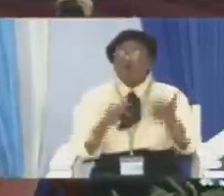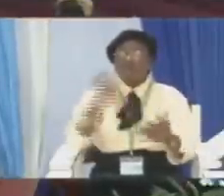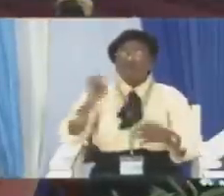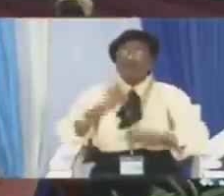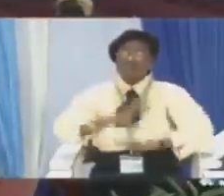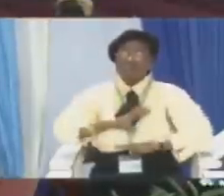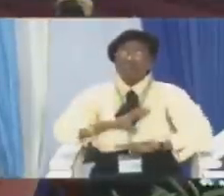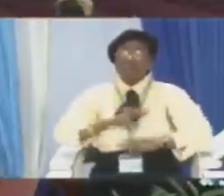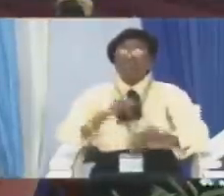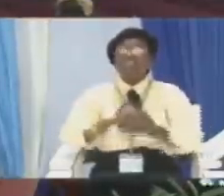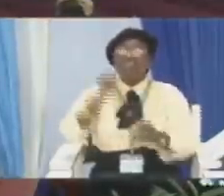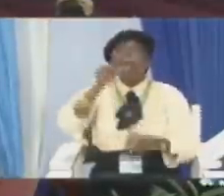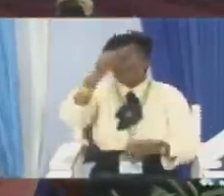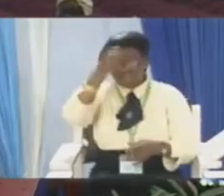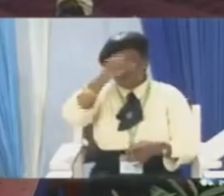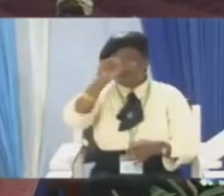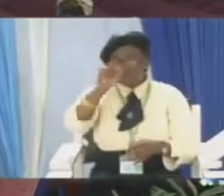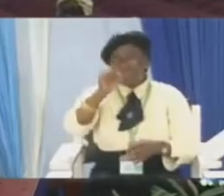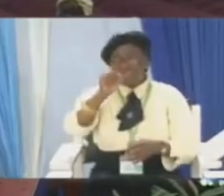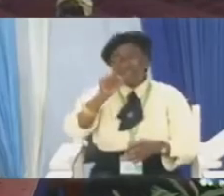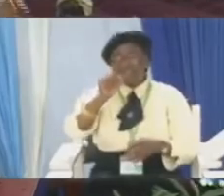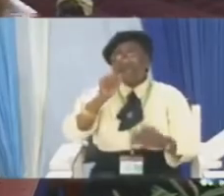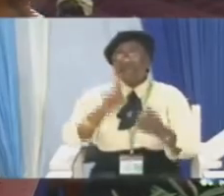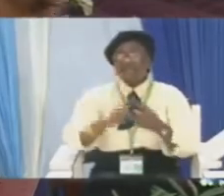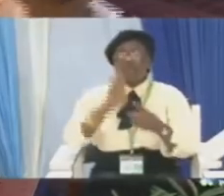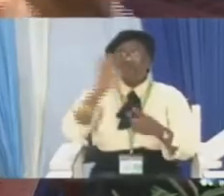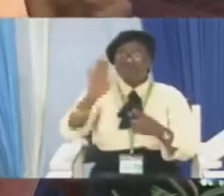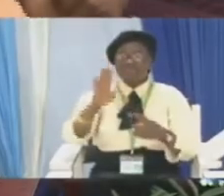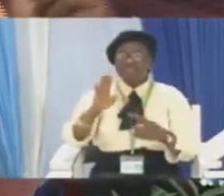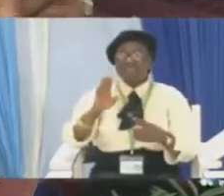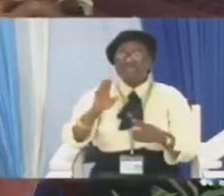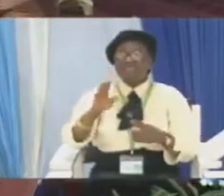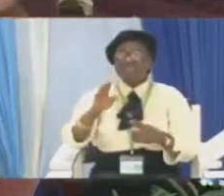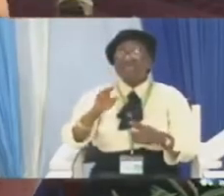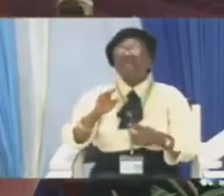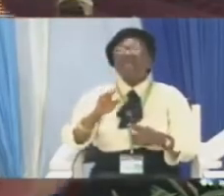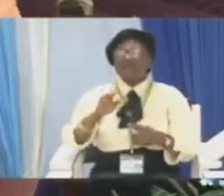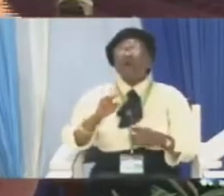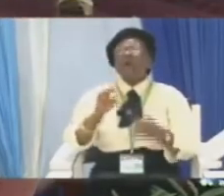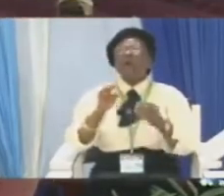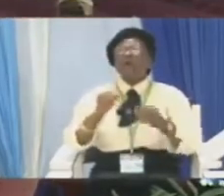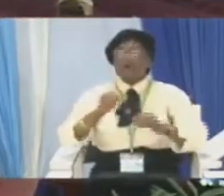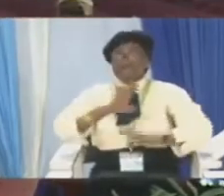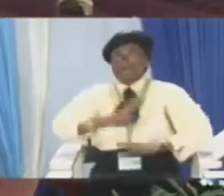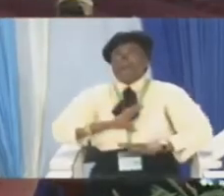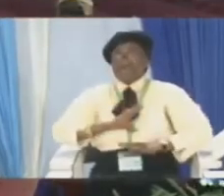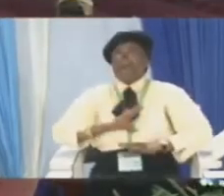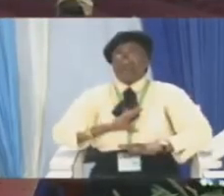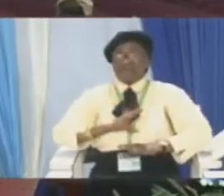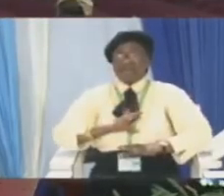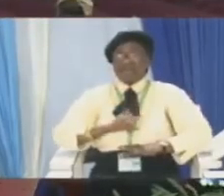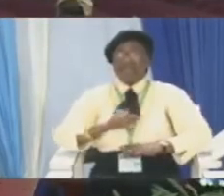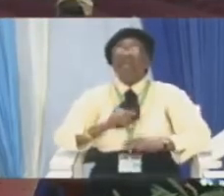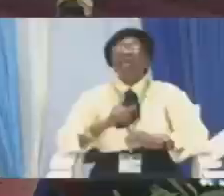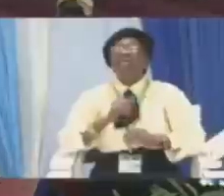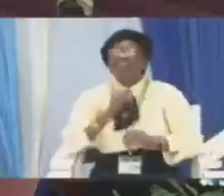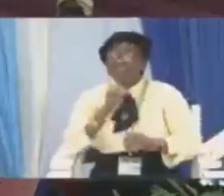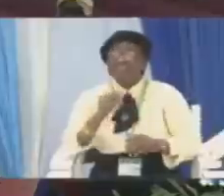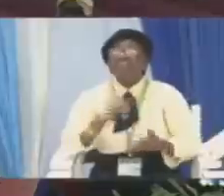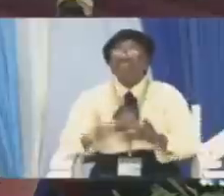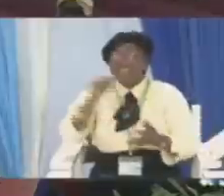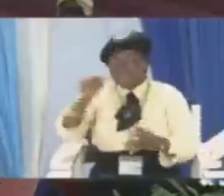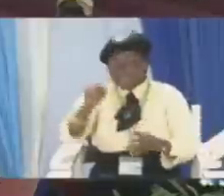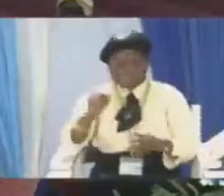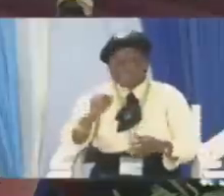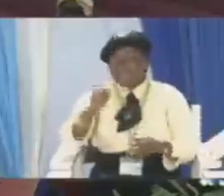It is disobedient to be contempt prematurely. Premature contentment is